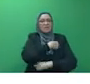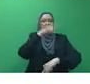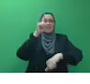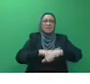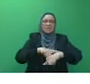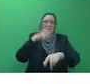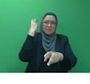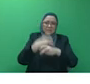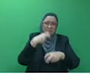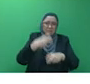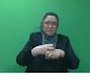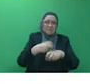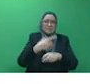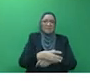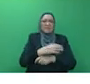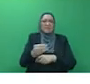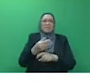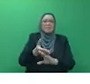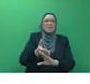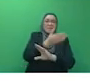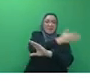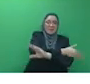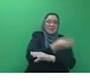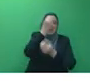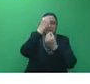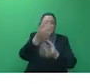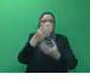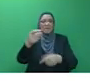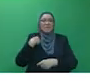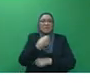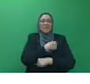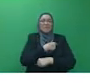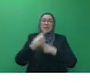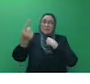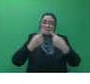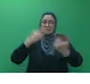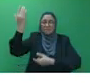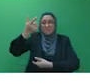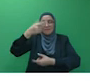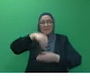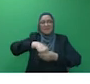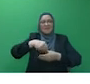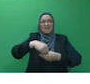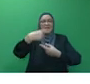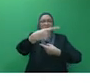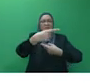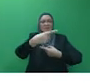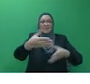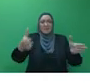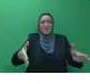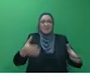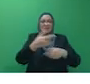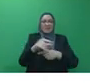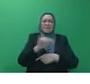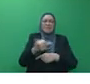the first time we are talking on the in a call like this as well that we we don't need to spread the doom and gloom because it's there everywhere and